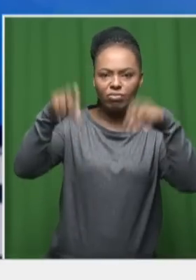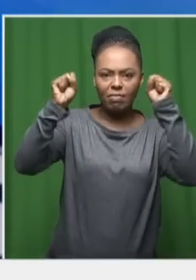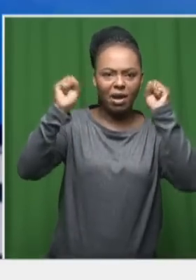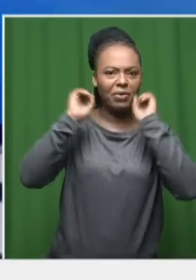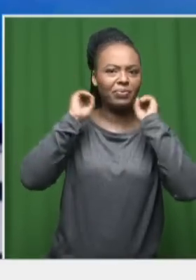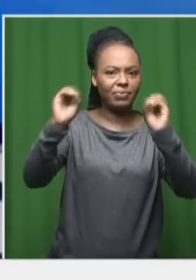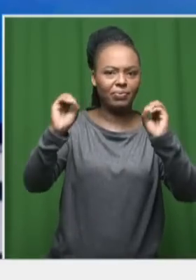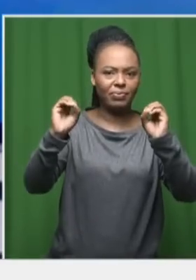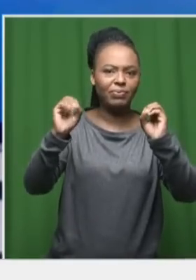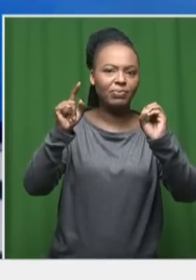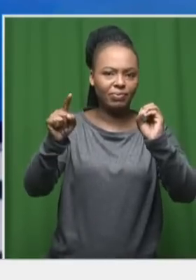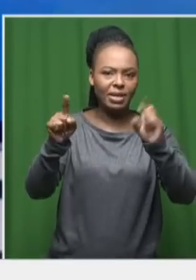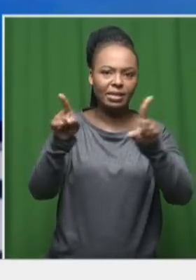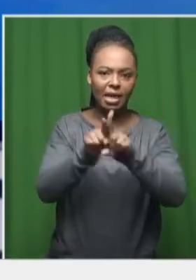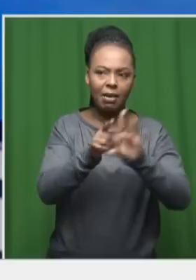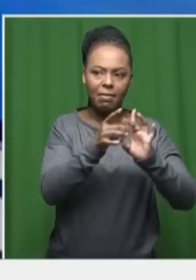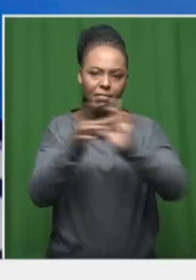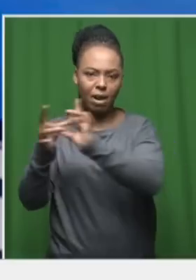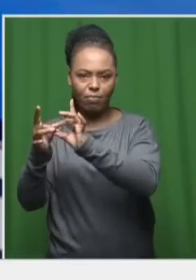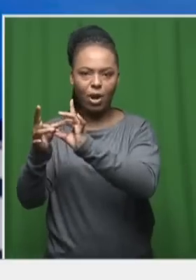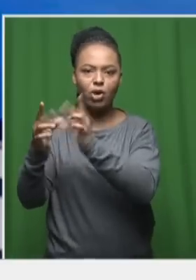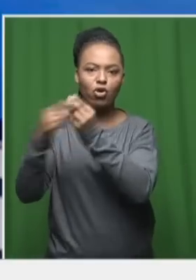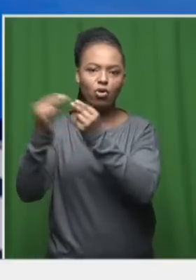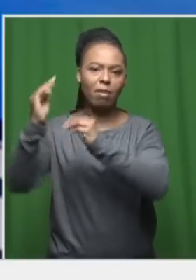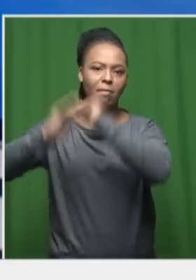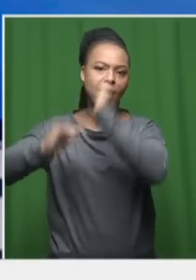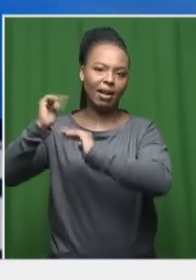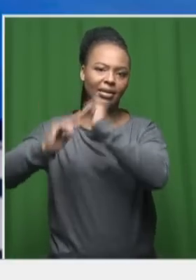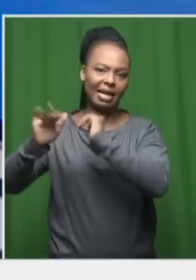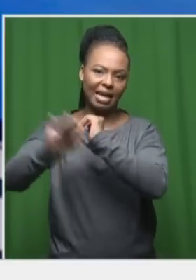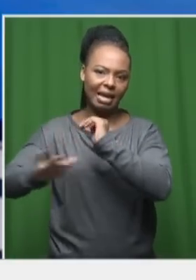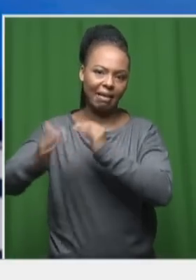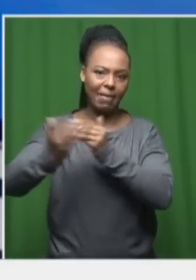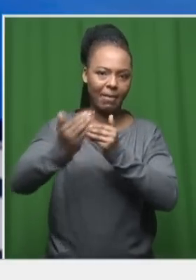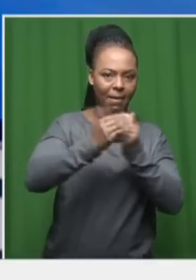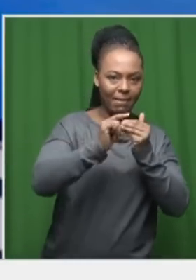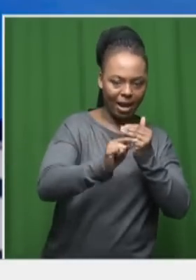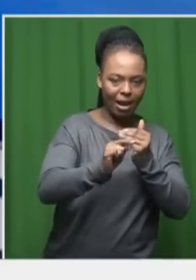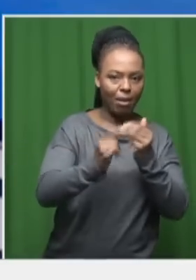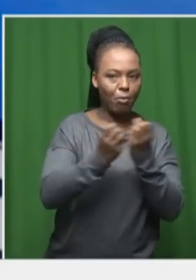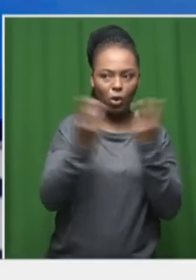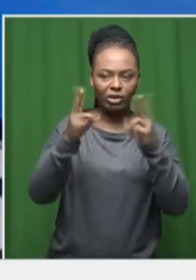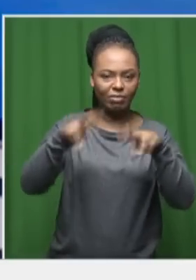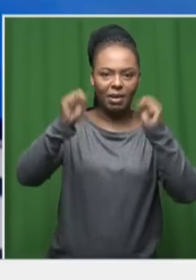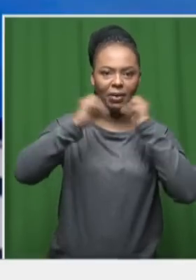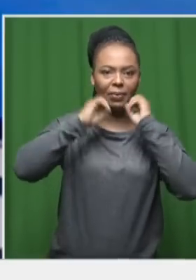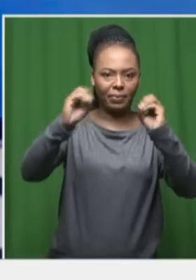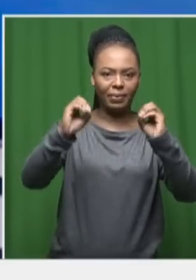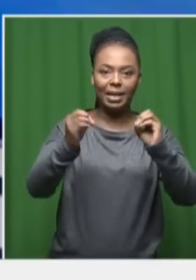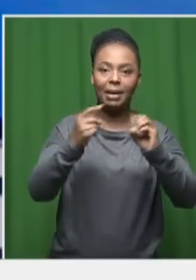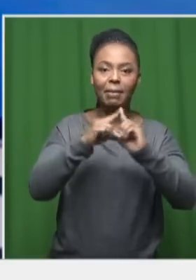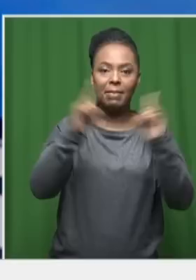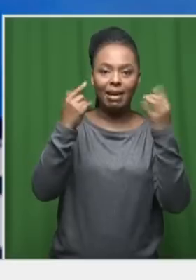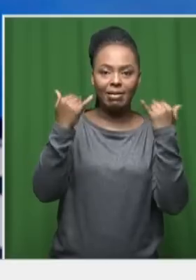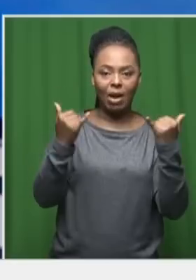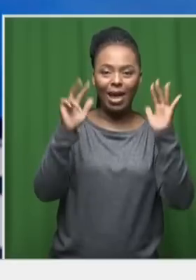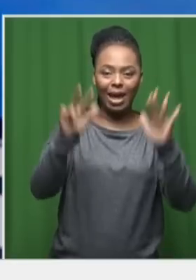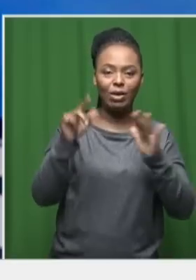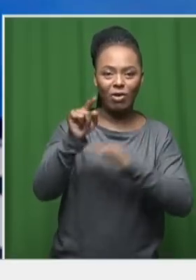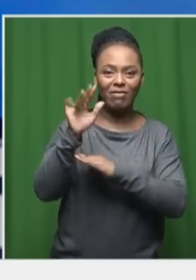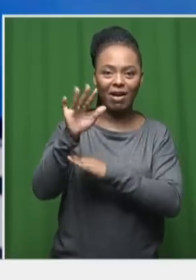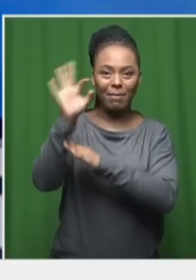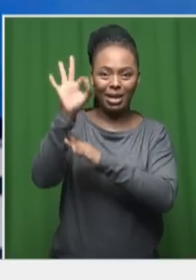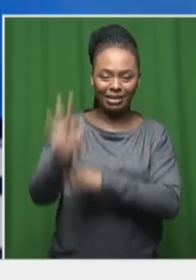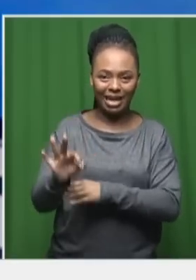the union buildings. Meanwhile, the National Energy Regulator has approved an increase of 18.5% in electricity